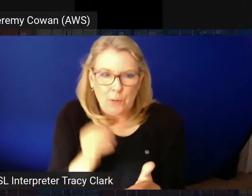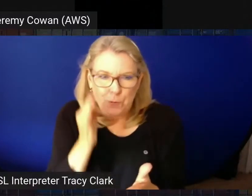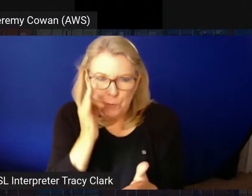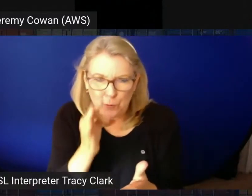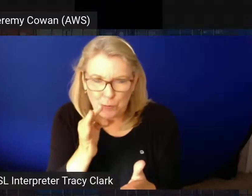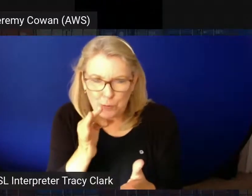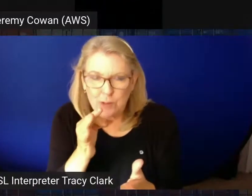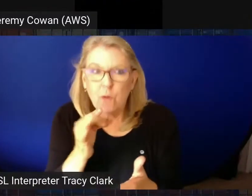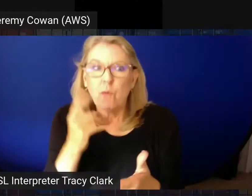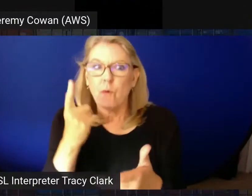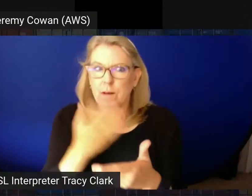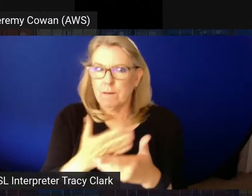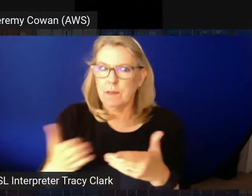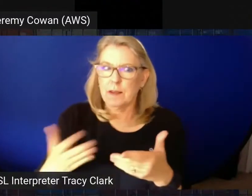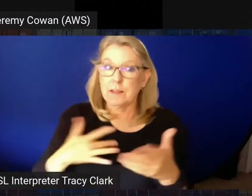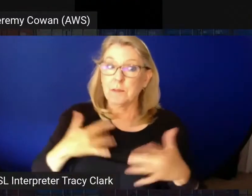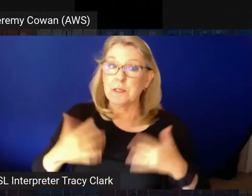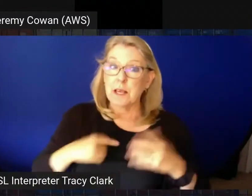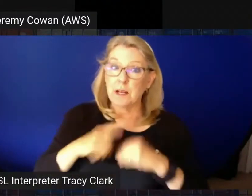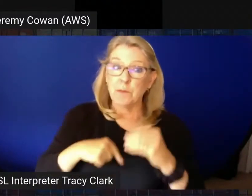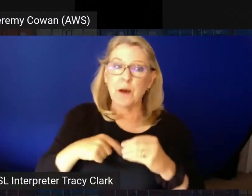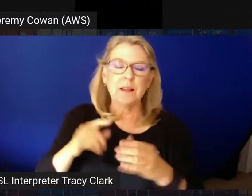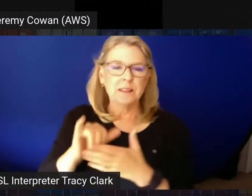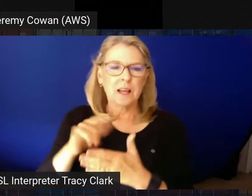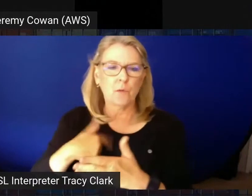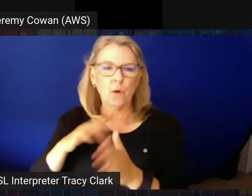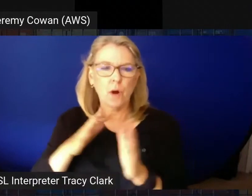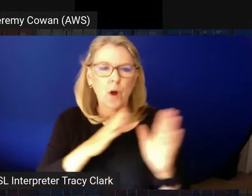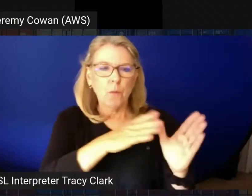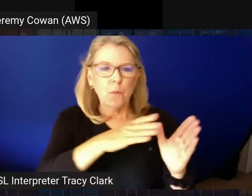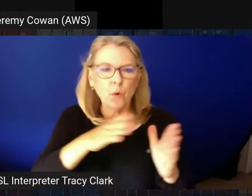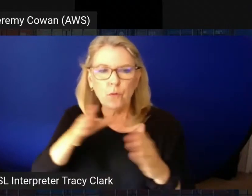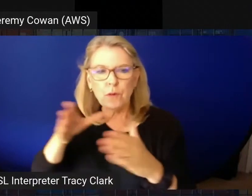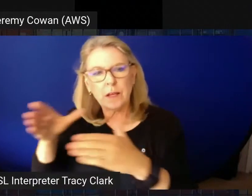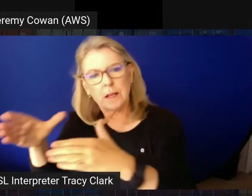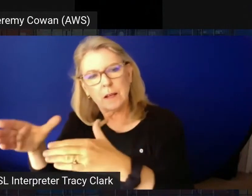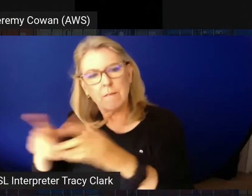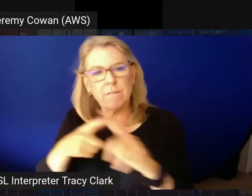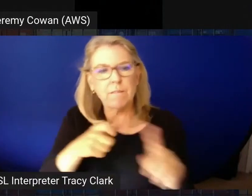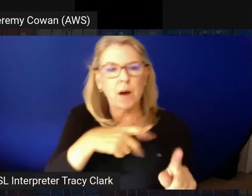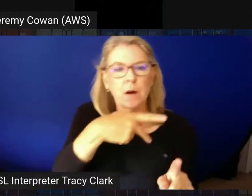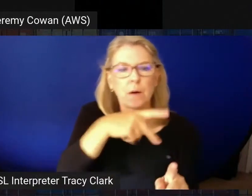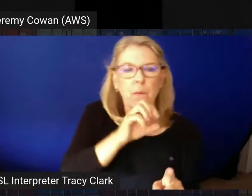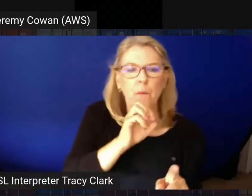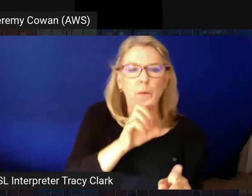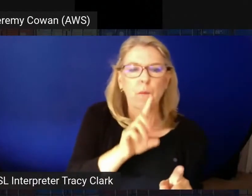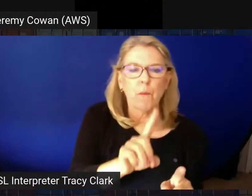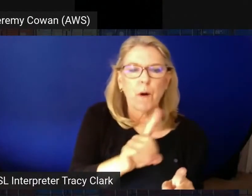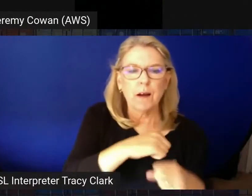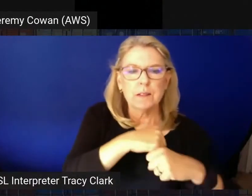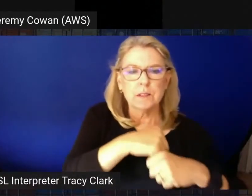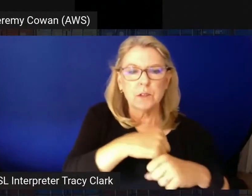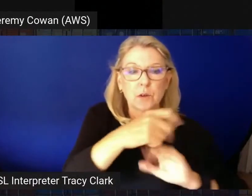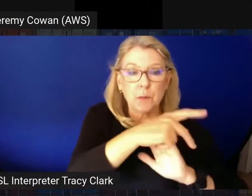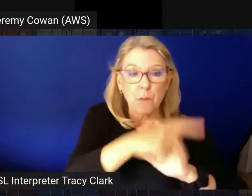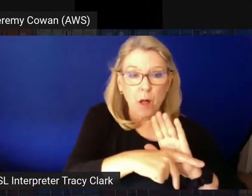about is the move away from pod security policies and into pod security standards.